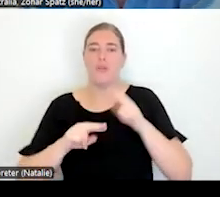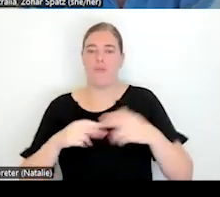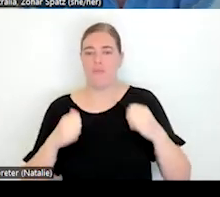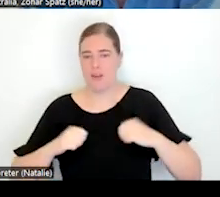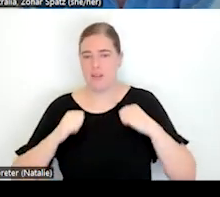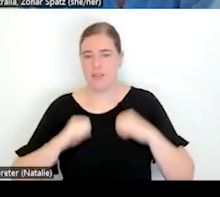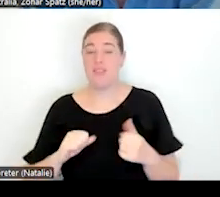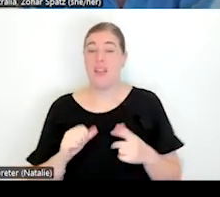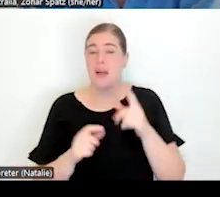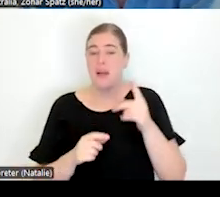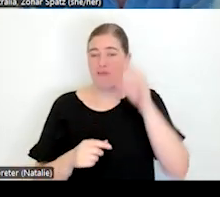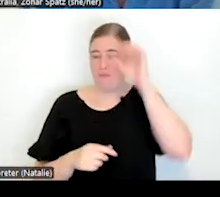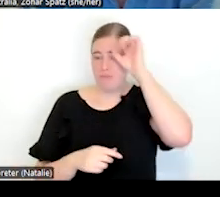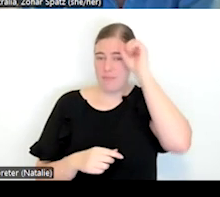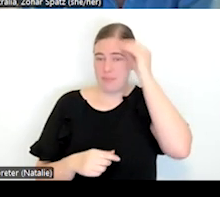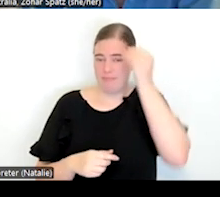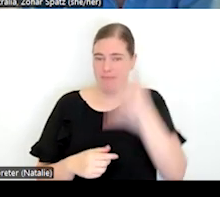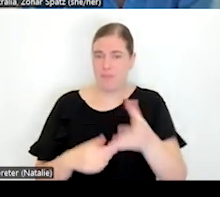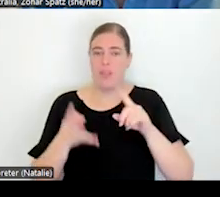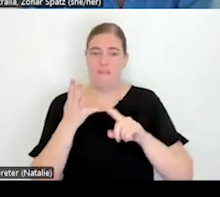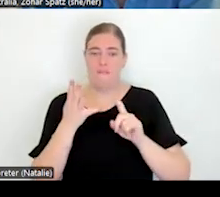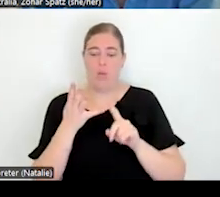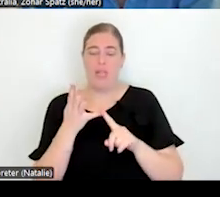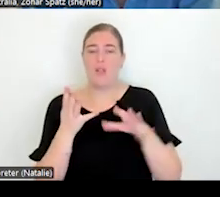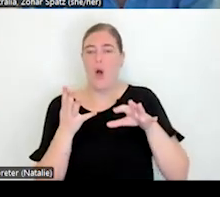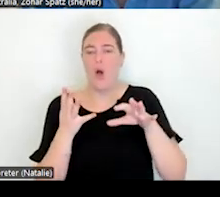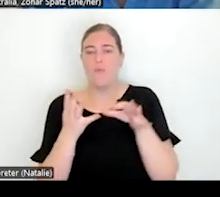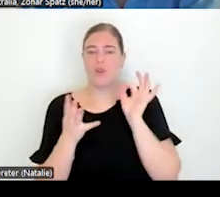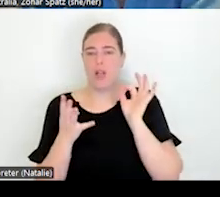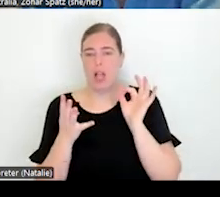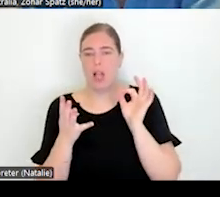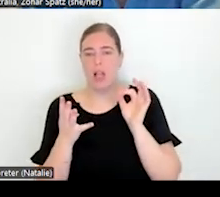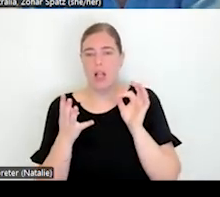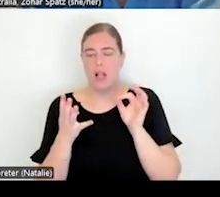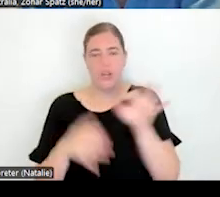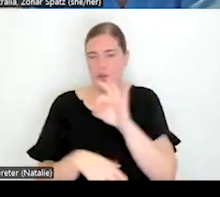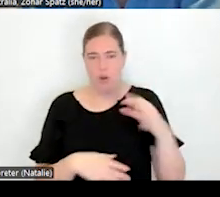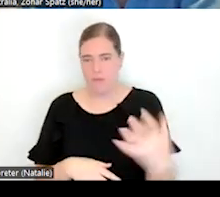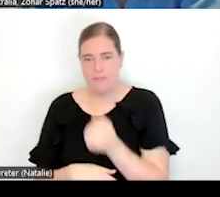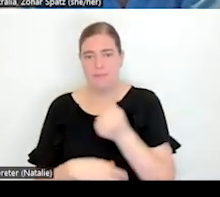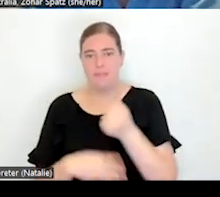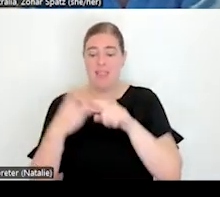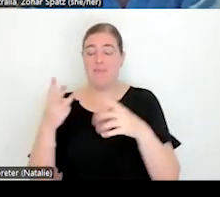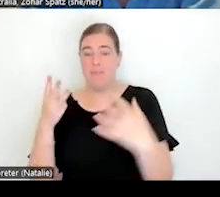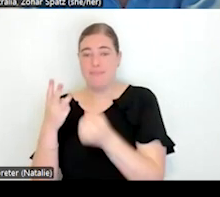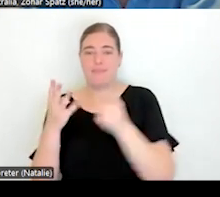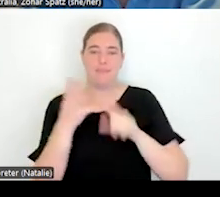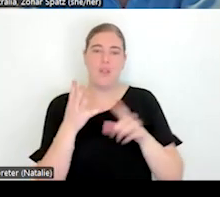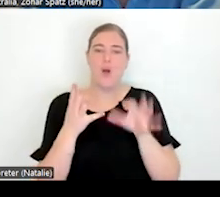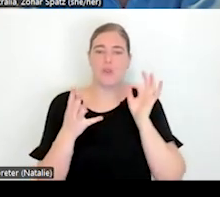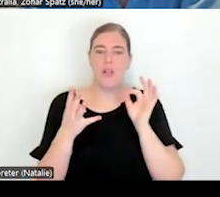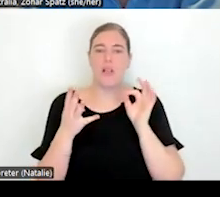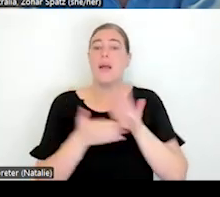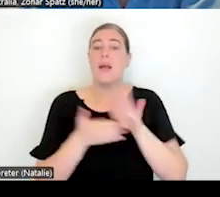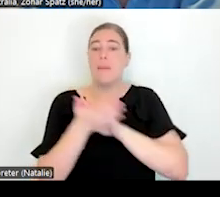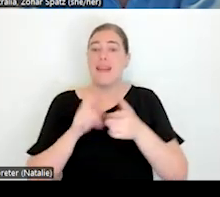the 4th phase is optional as part of this request for tender process. So tenderers should quote for this phase